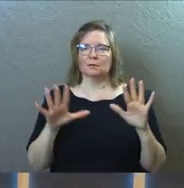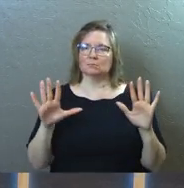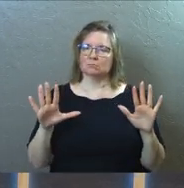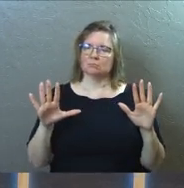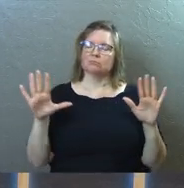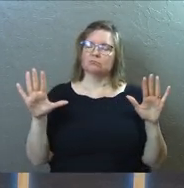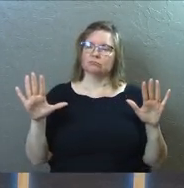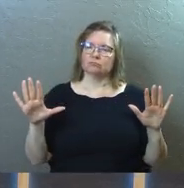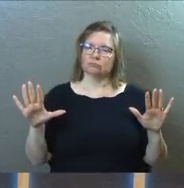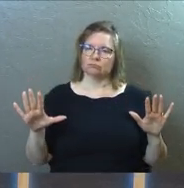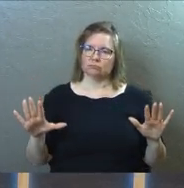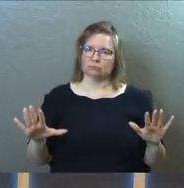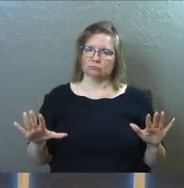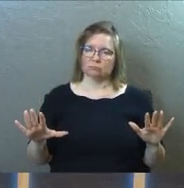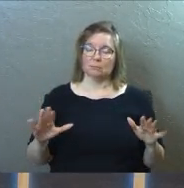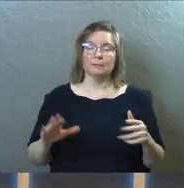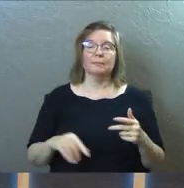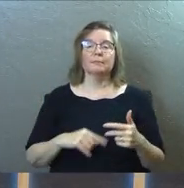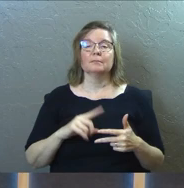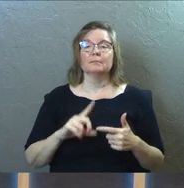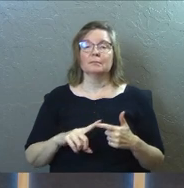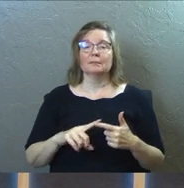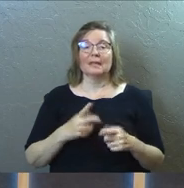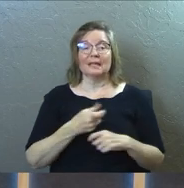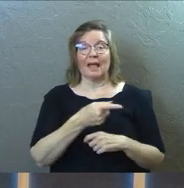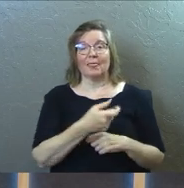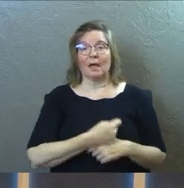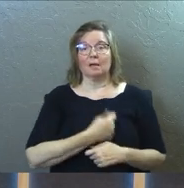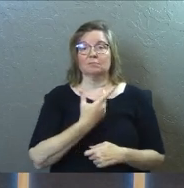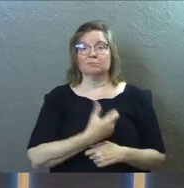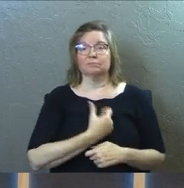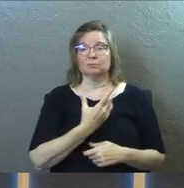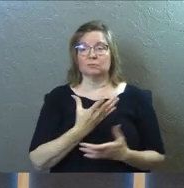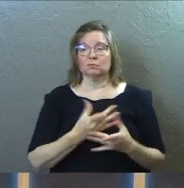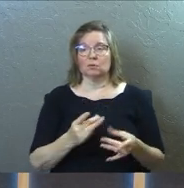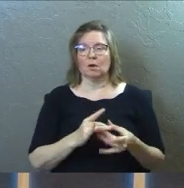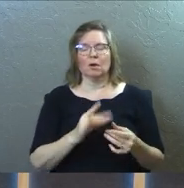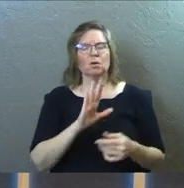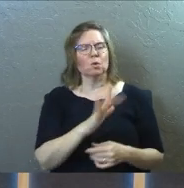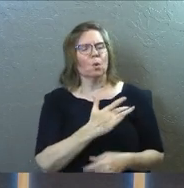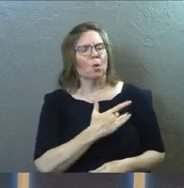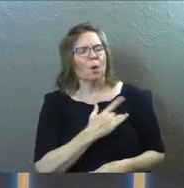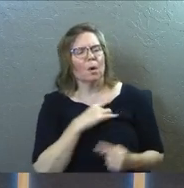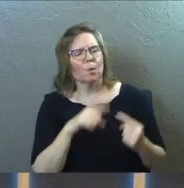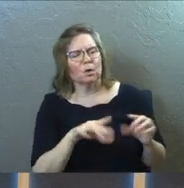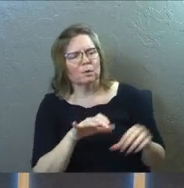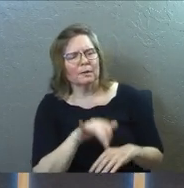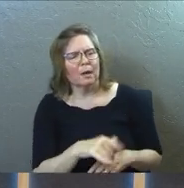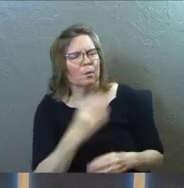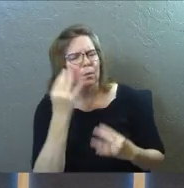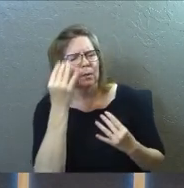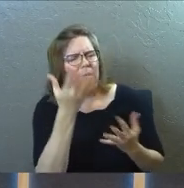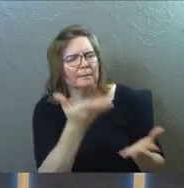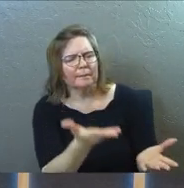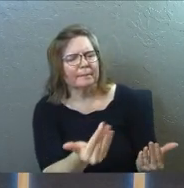down. Next, get them talking. What was in your heart when you did